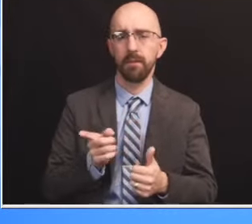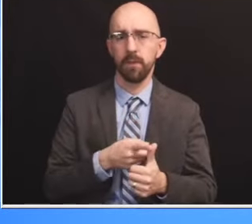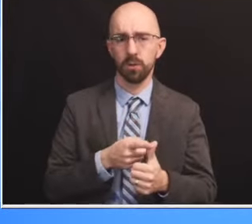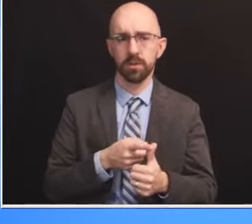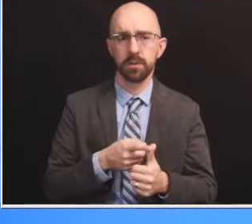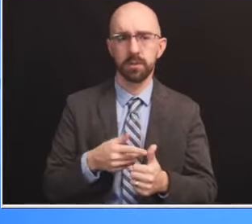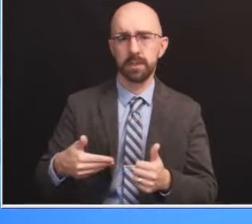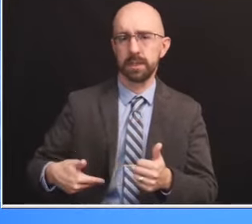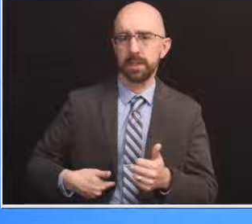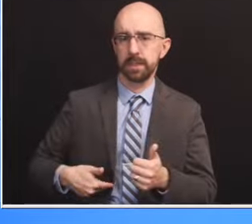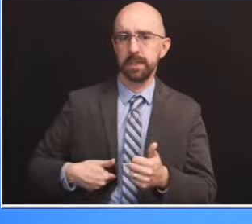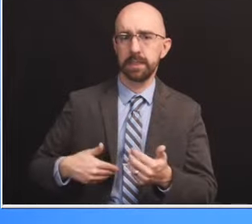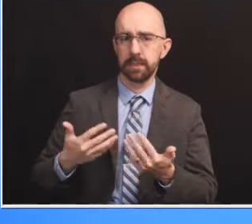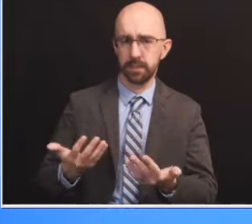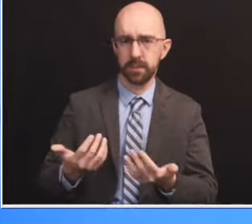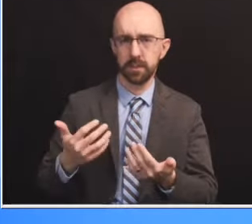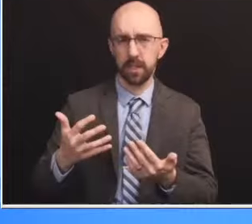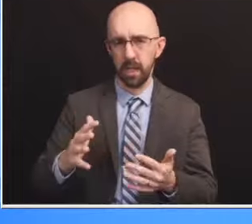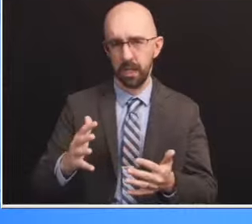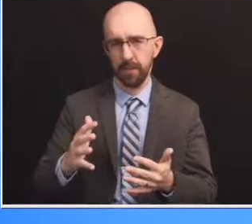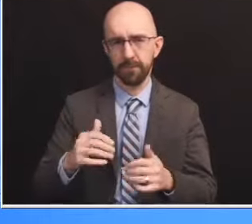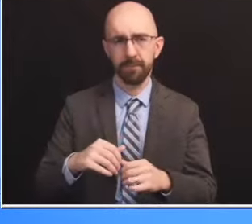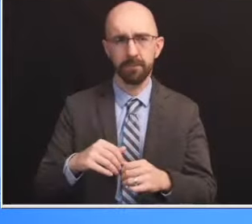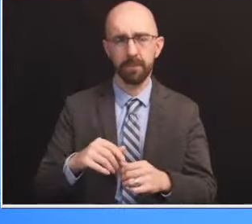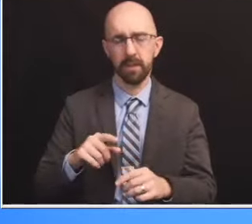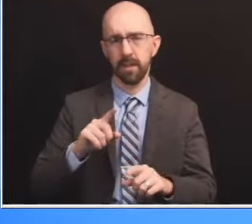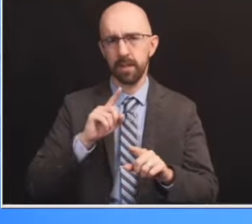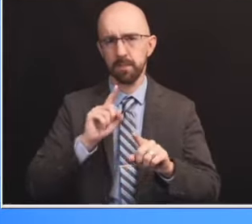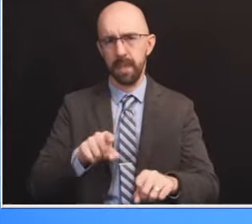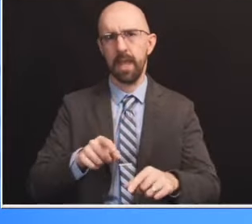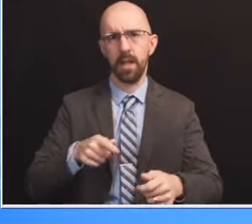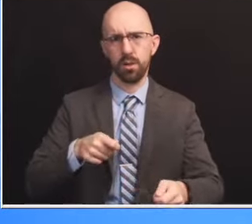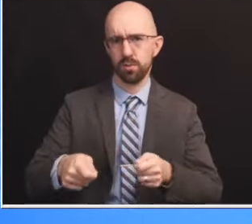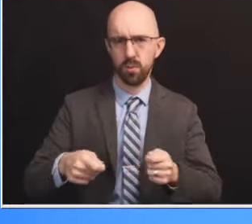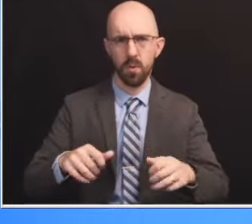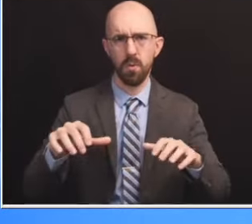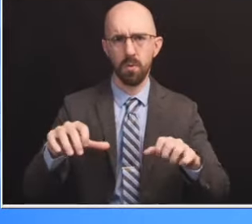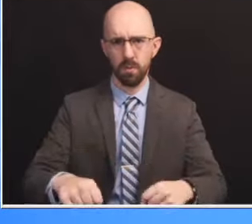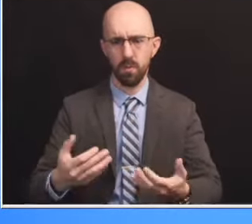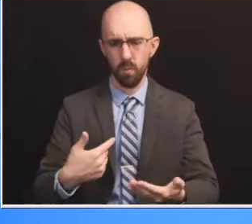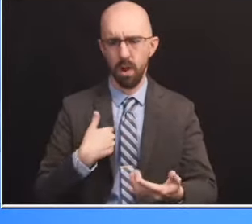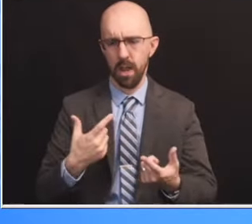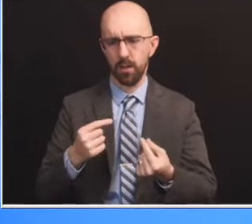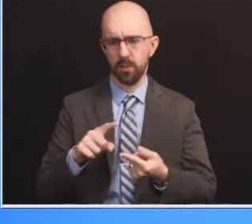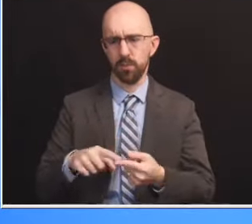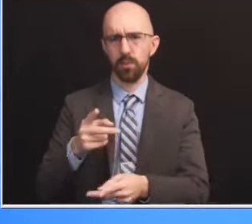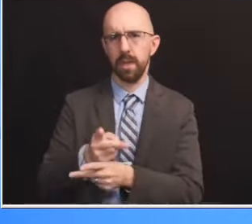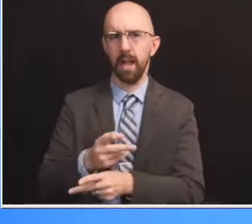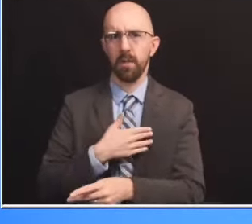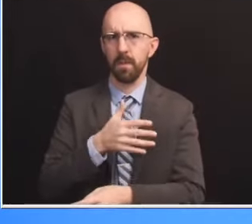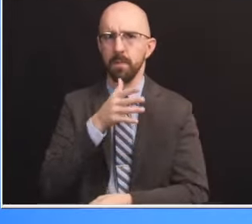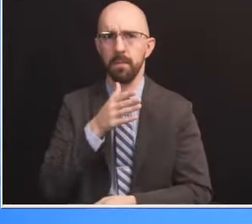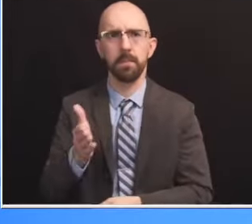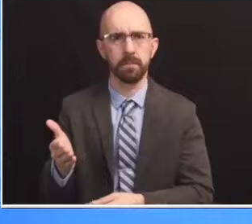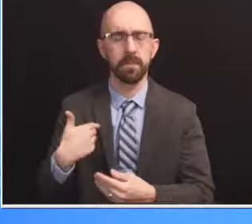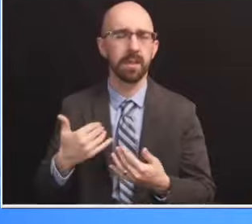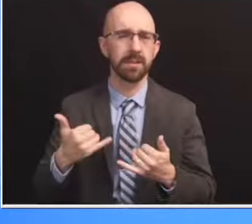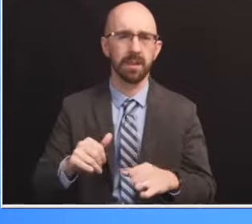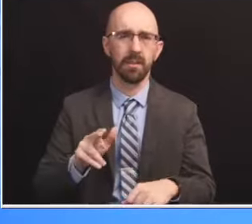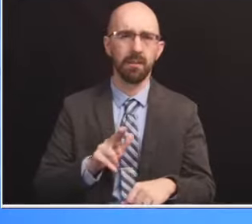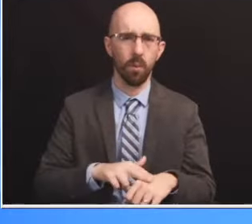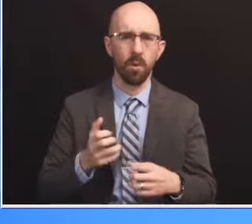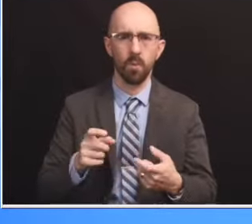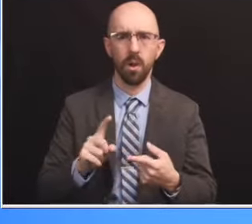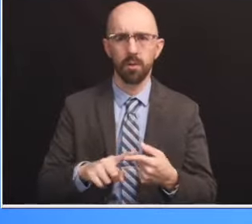instinct was kind of command and control. What can I do to take care of mom? And I still, of course, want to take care